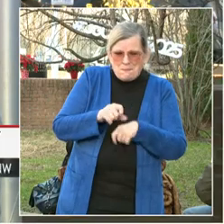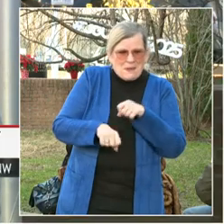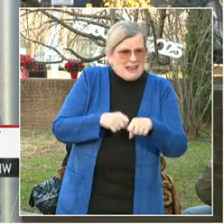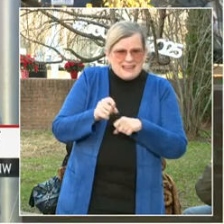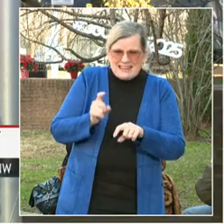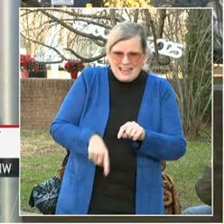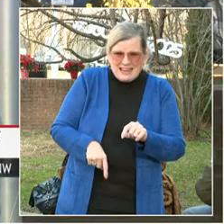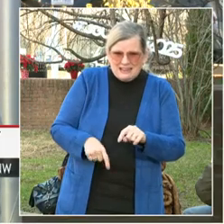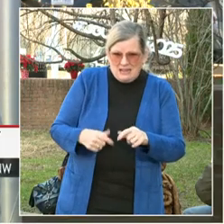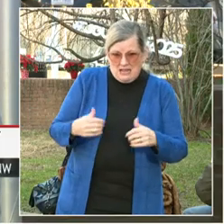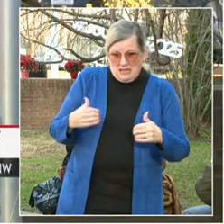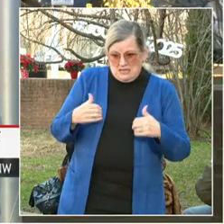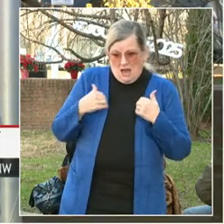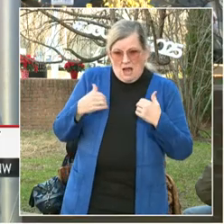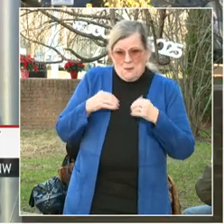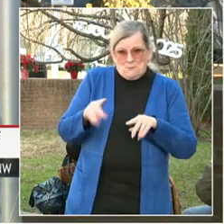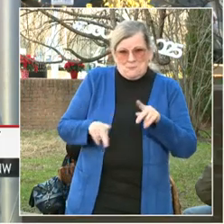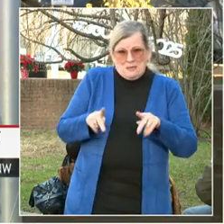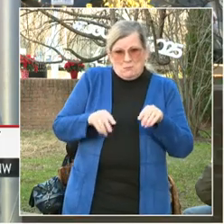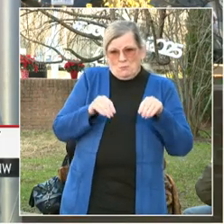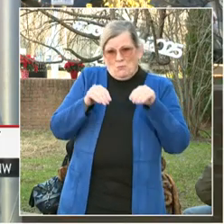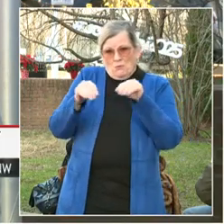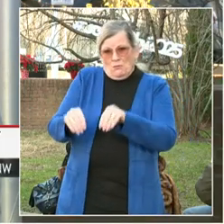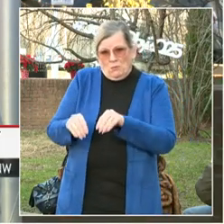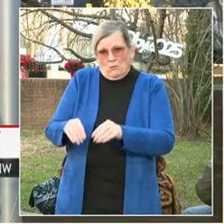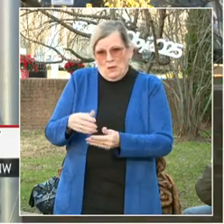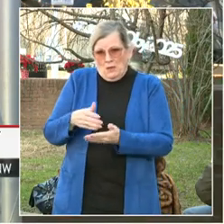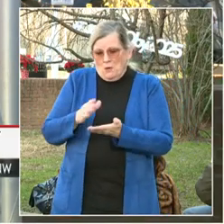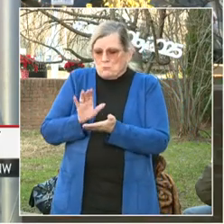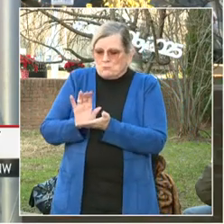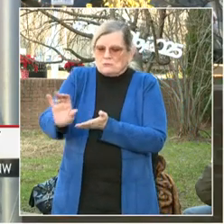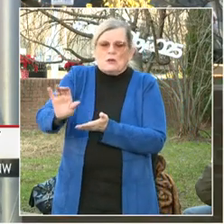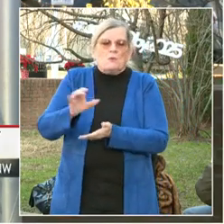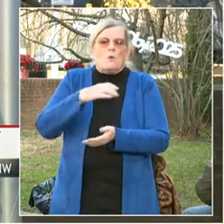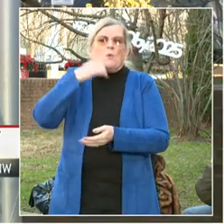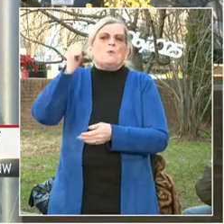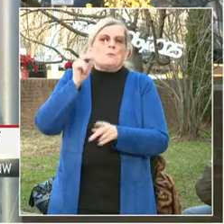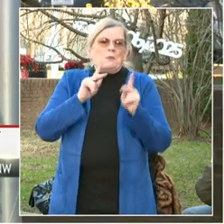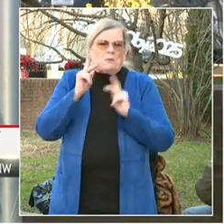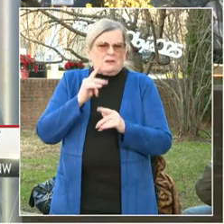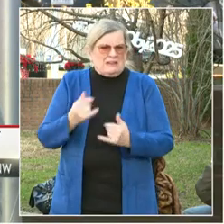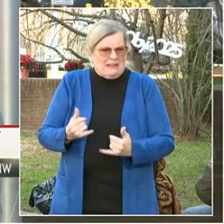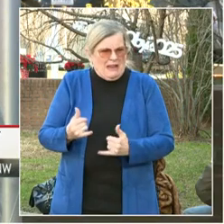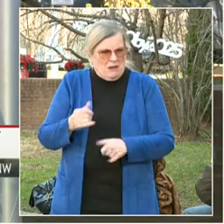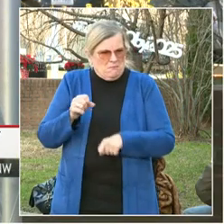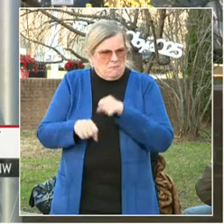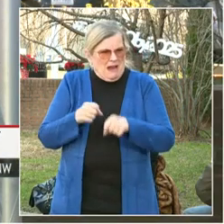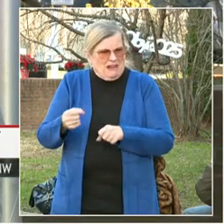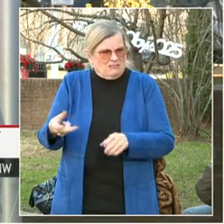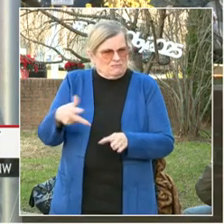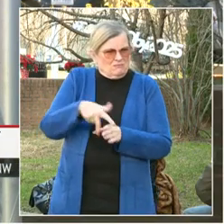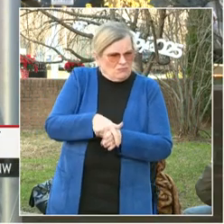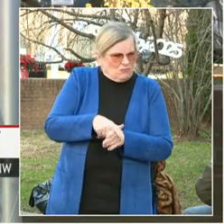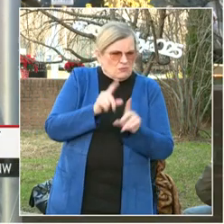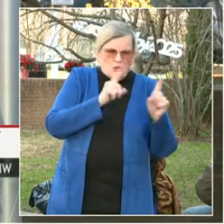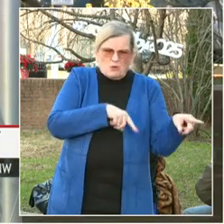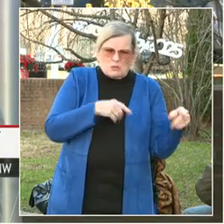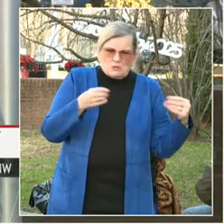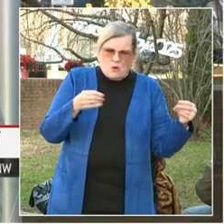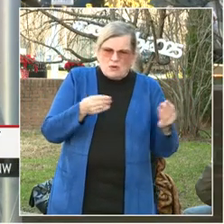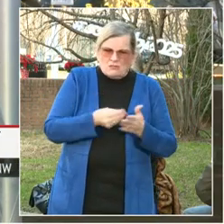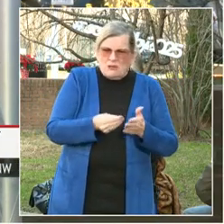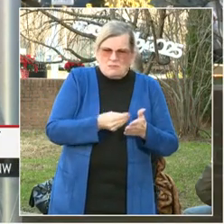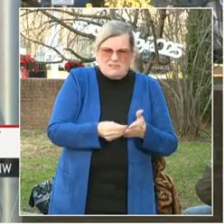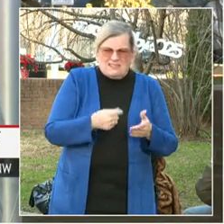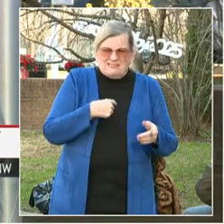older folks who have lived here a long time and expecting them to bicycle to the supermarket. And I think we're all